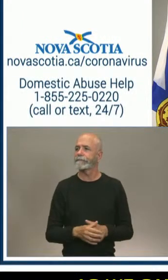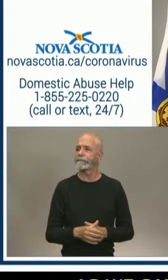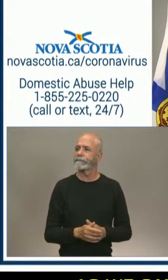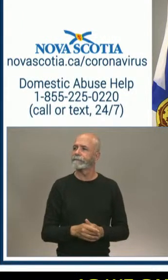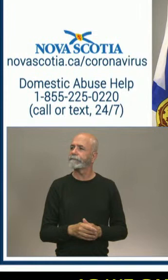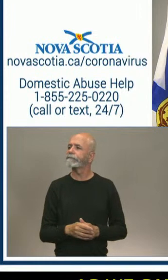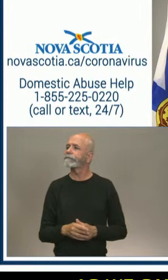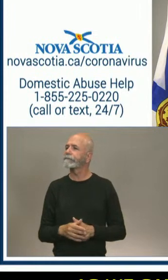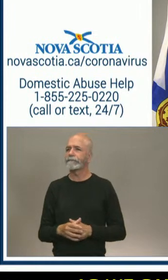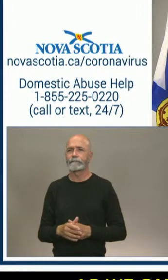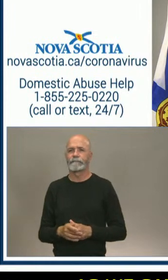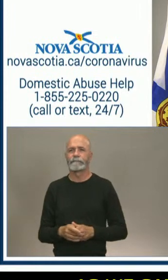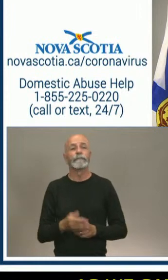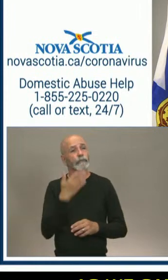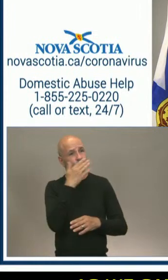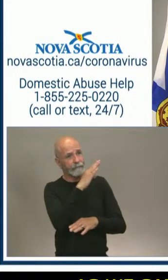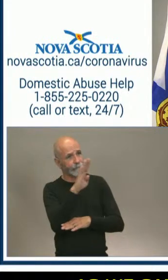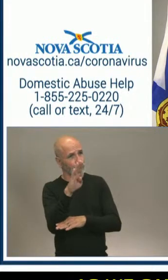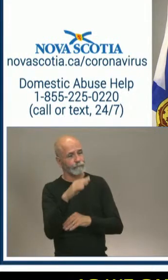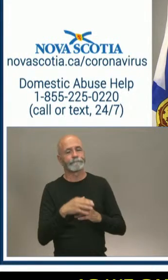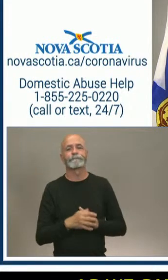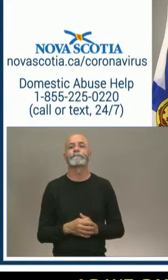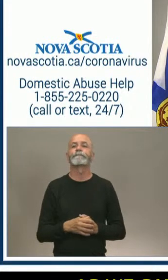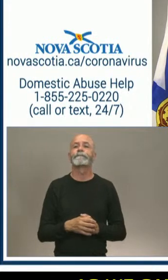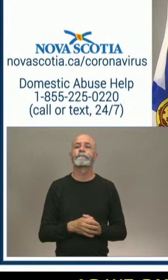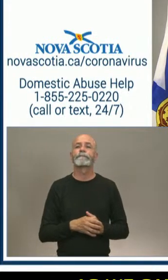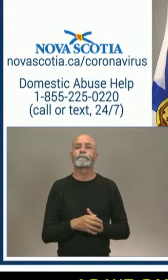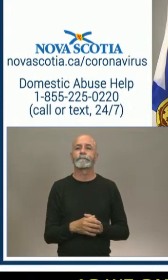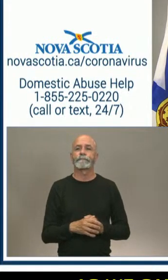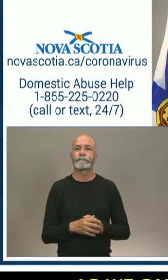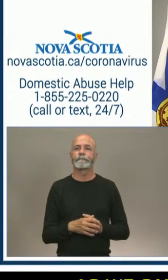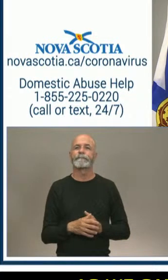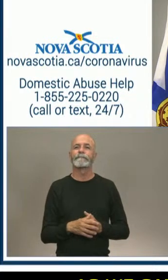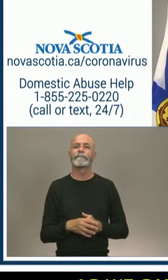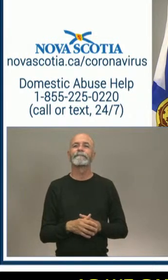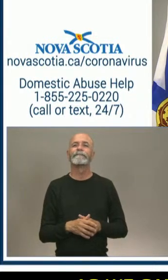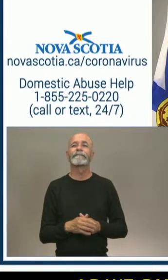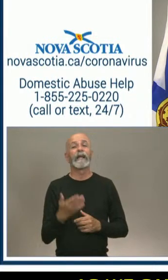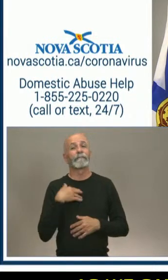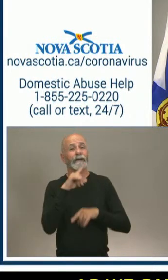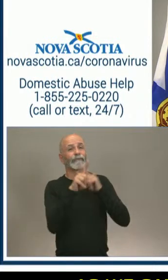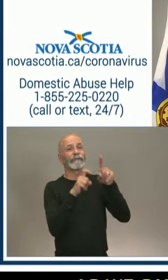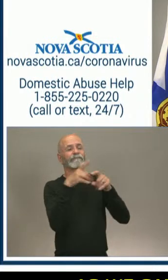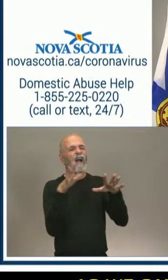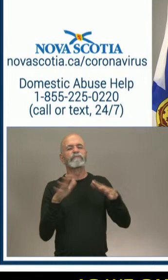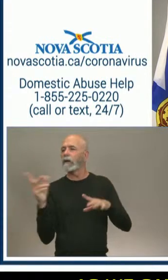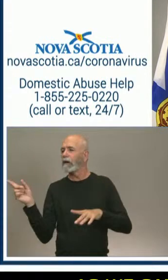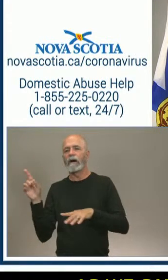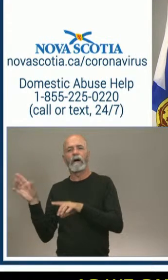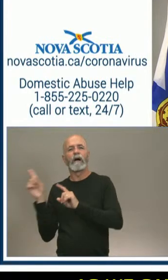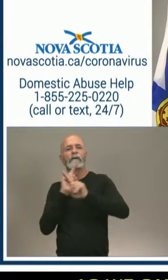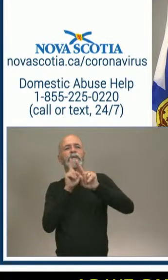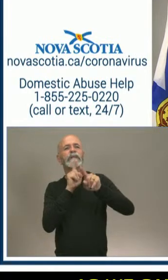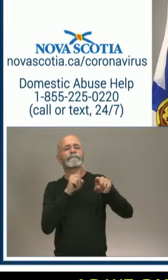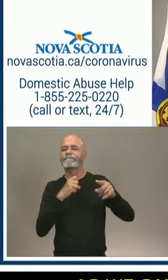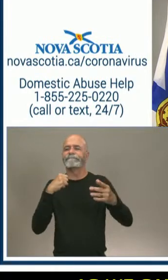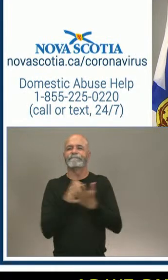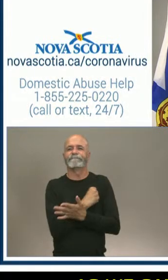Hi, good afternoon. Most of my questions have already been answered. I do